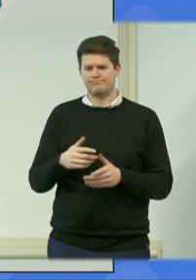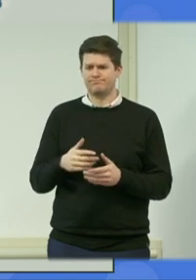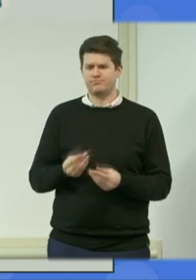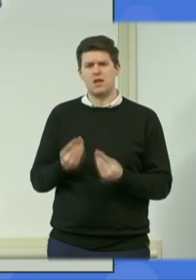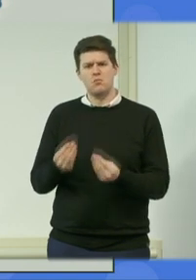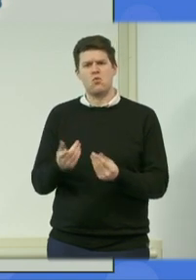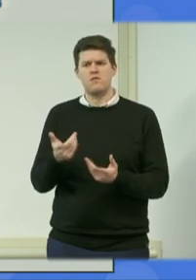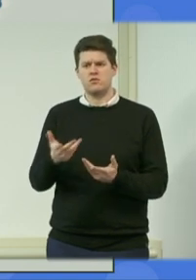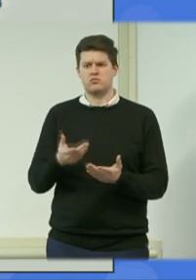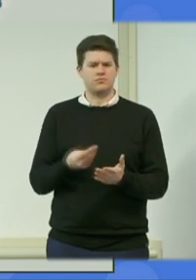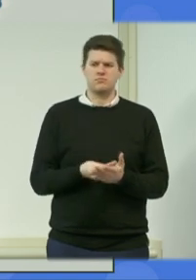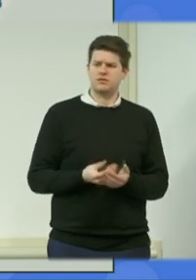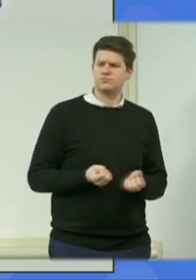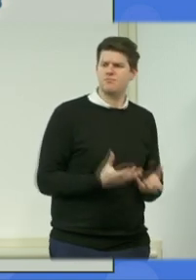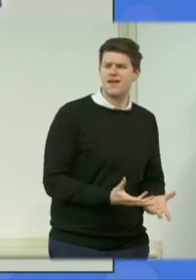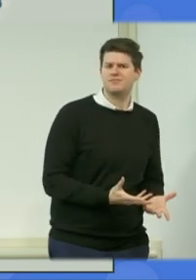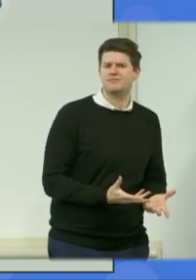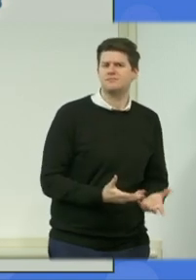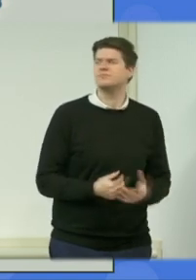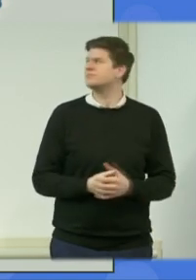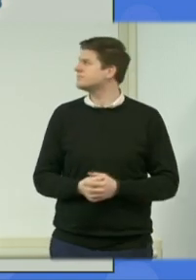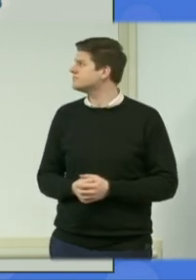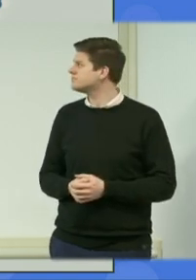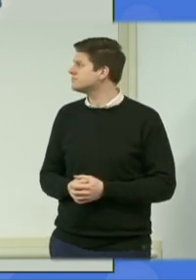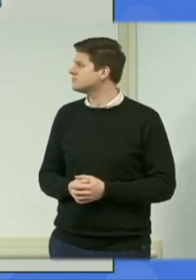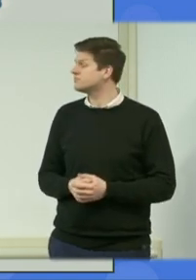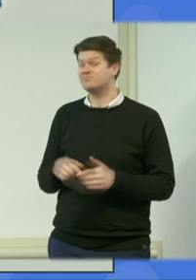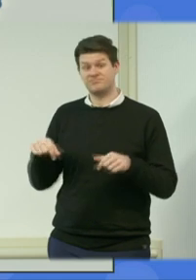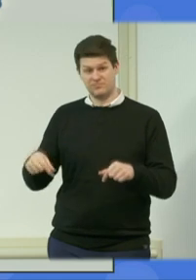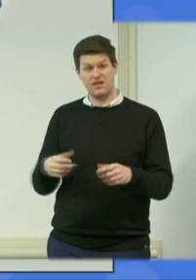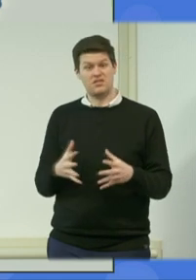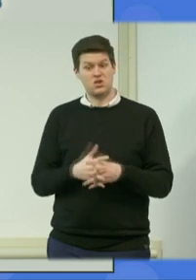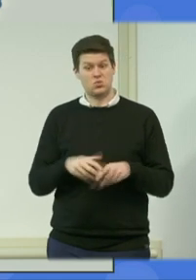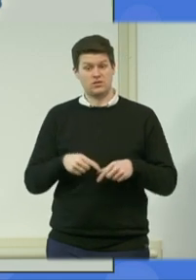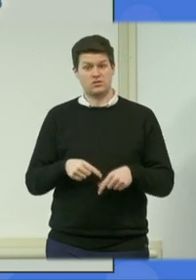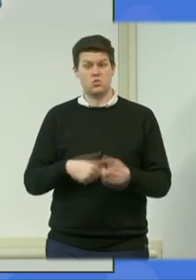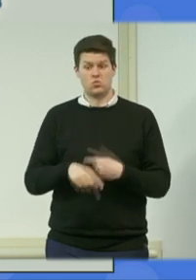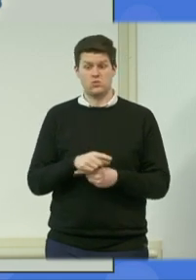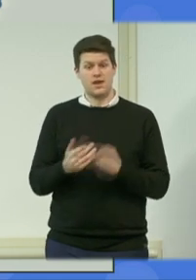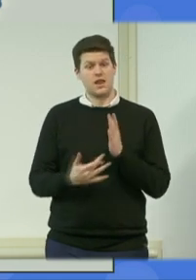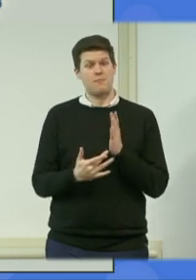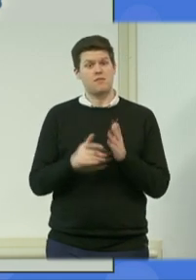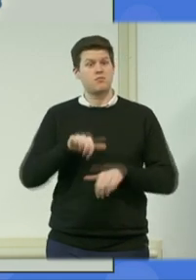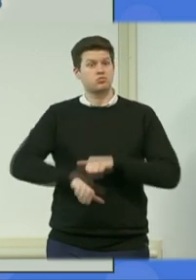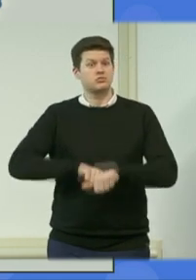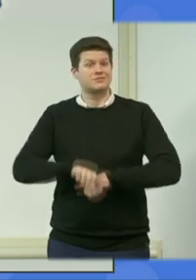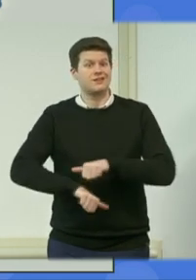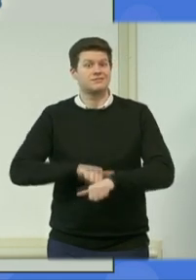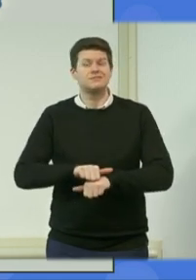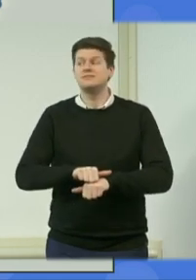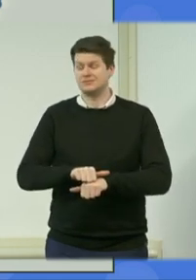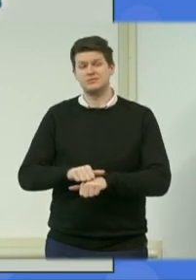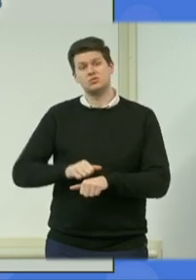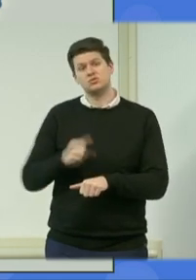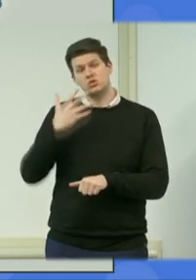wants to spend the money. As we speak this week, at the moment, we are right in the middle of that process. We are going through the budget